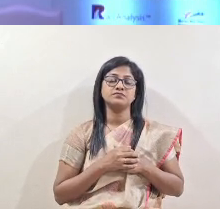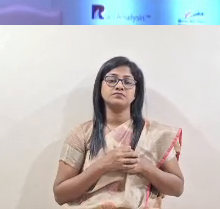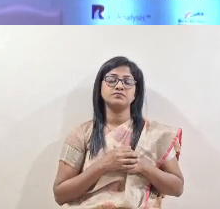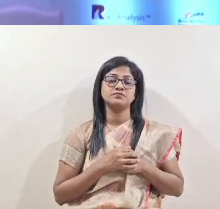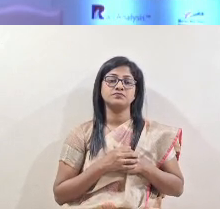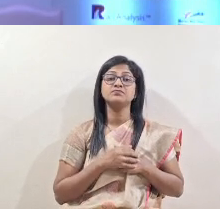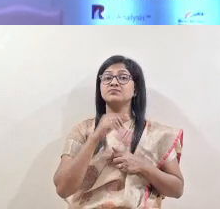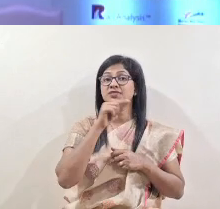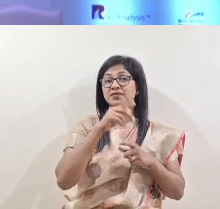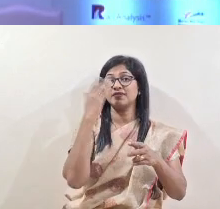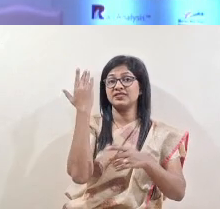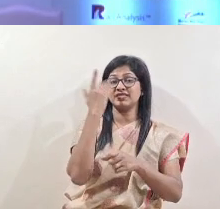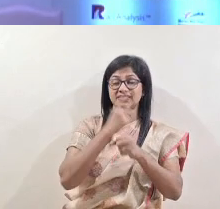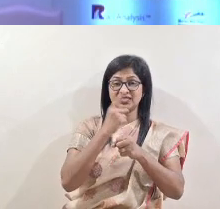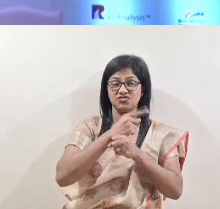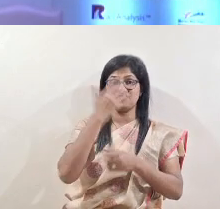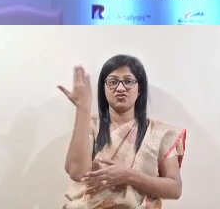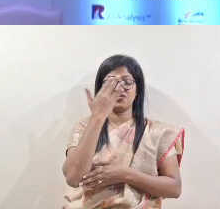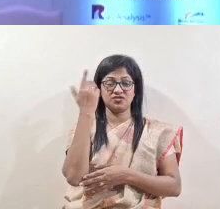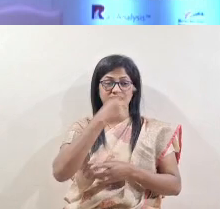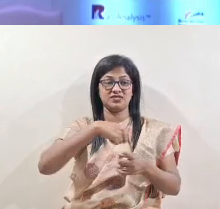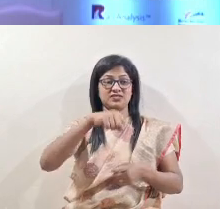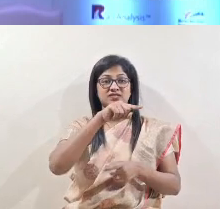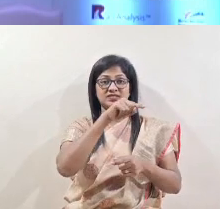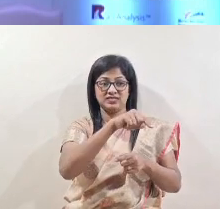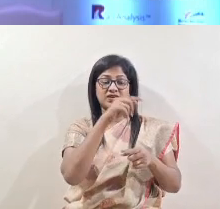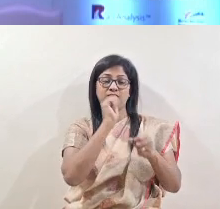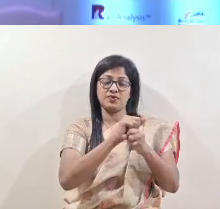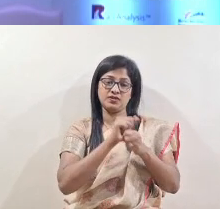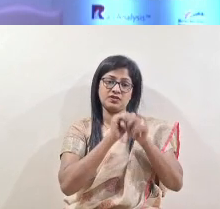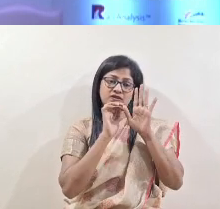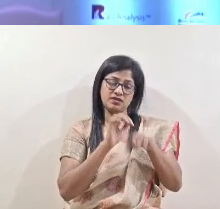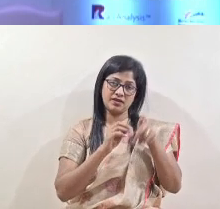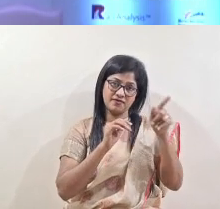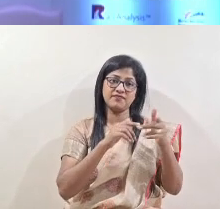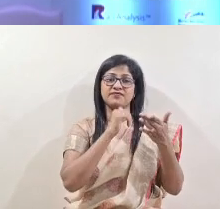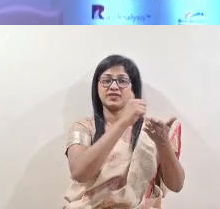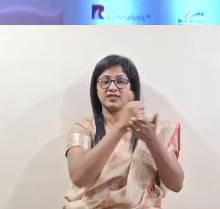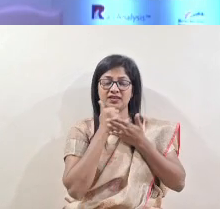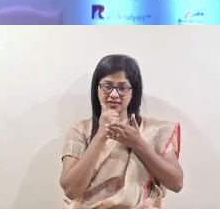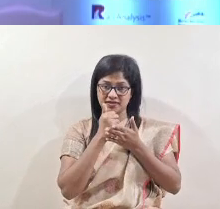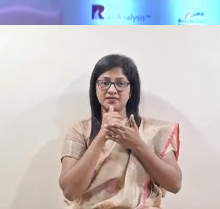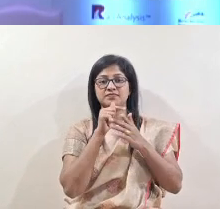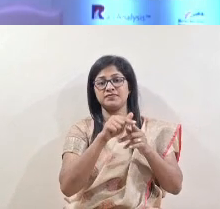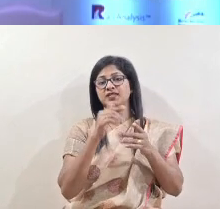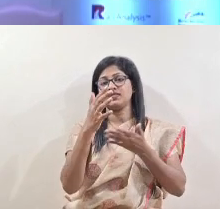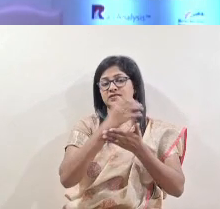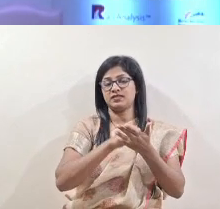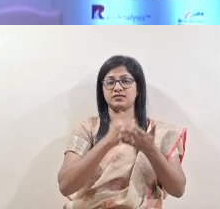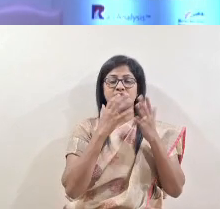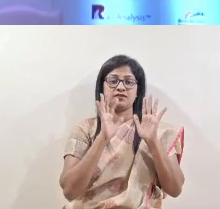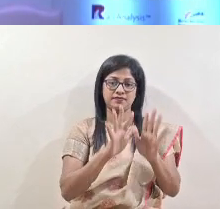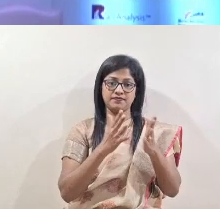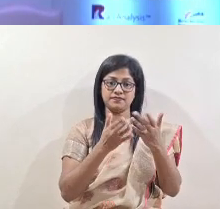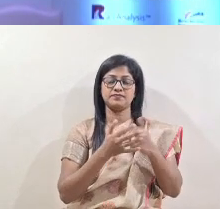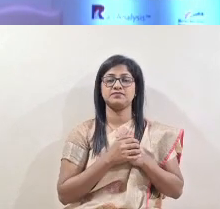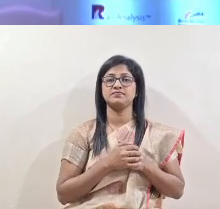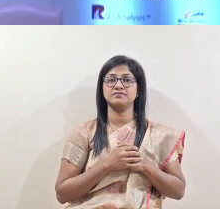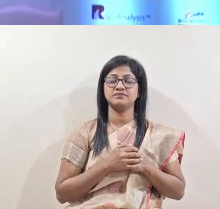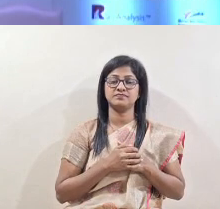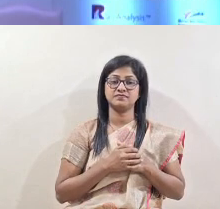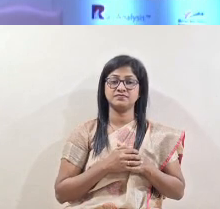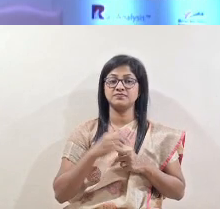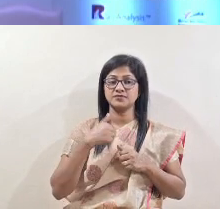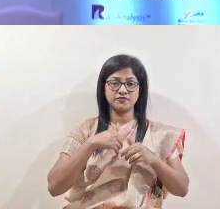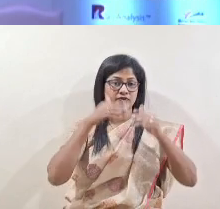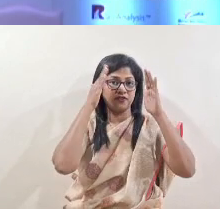because of the professors we got this because the professor is working there with the help of which we got this data. So